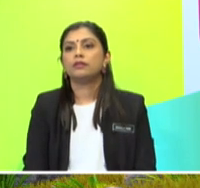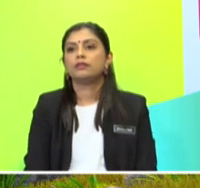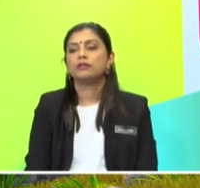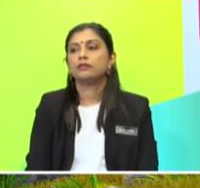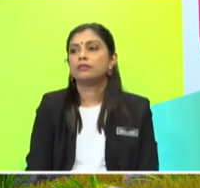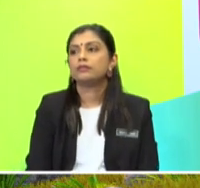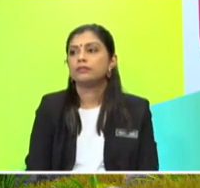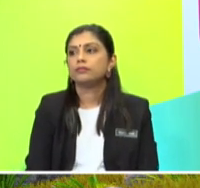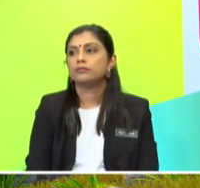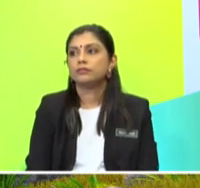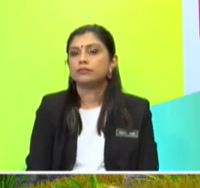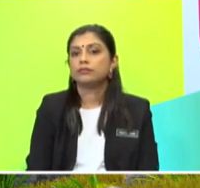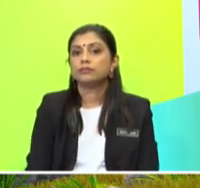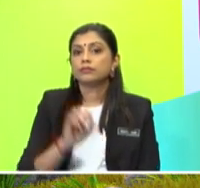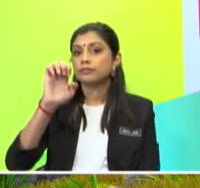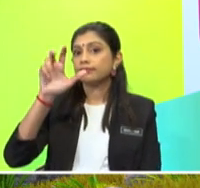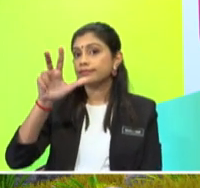try?